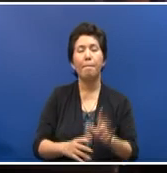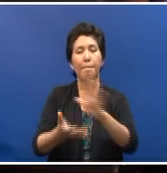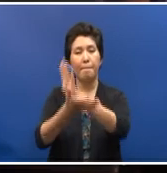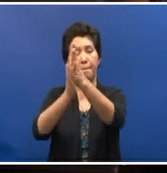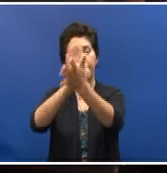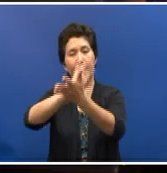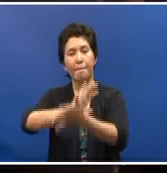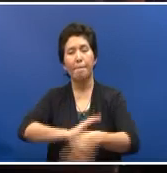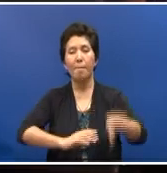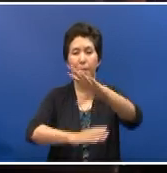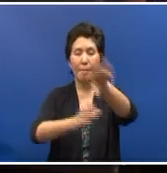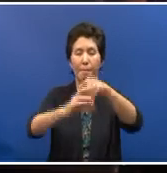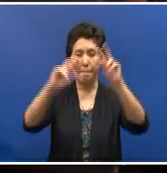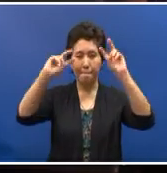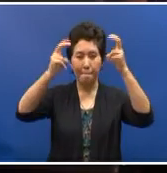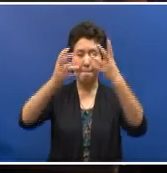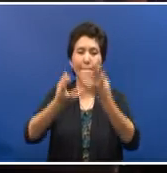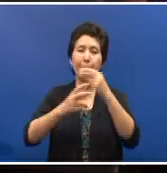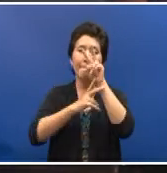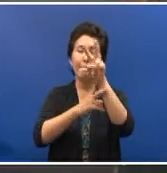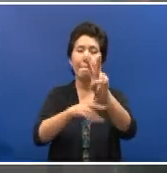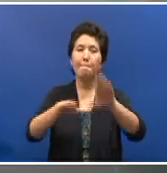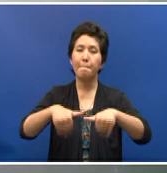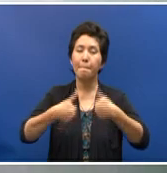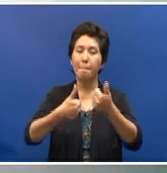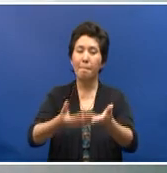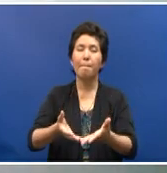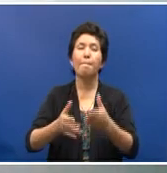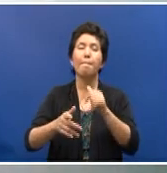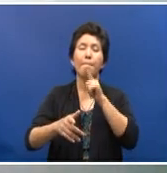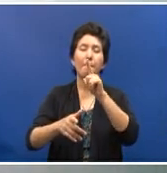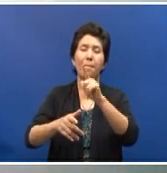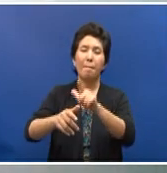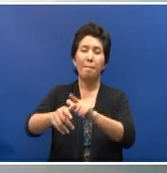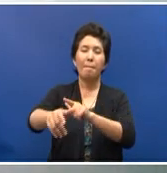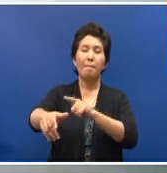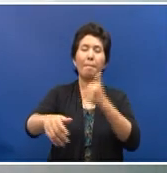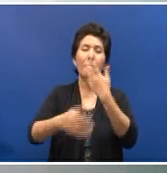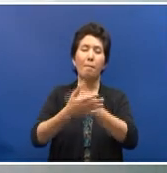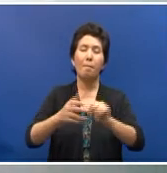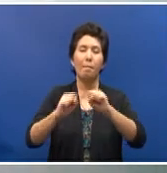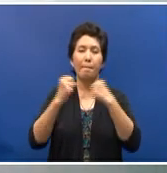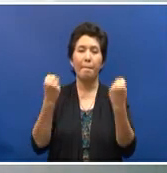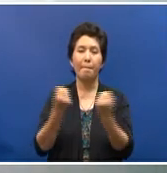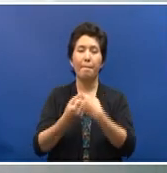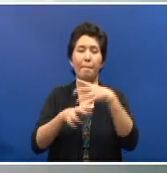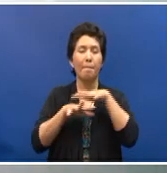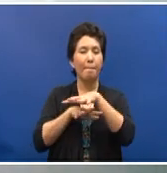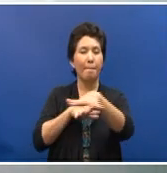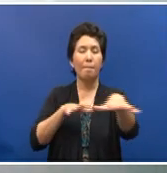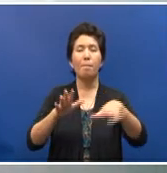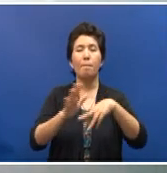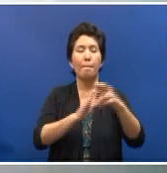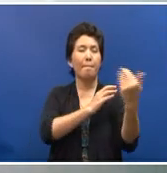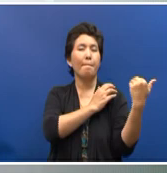So, in this topic, we want to see, okay, how far does social stratifications influence our roles